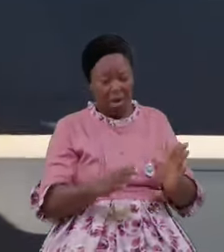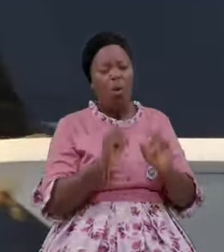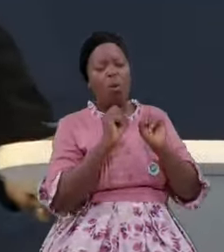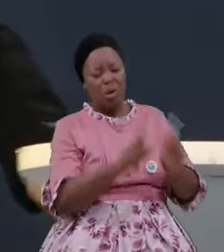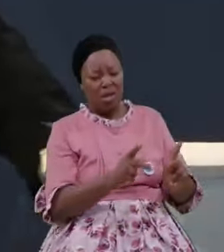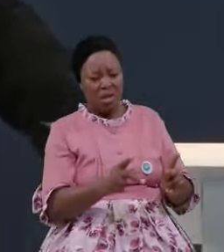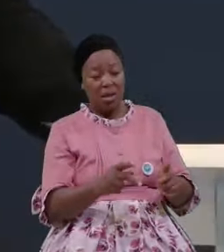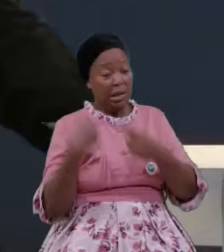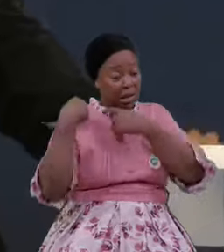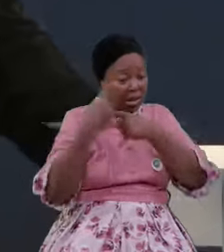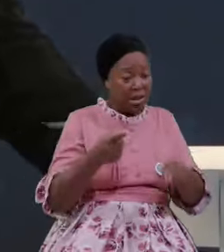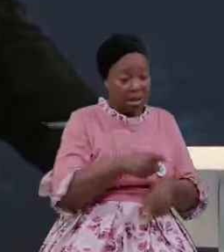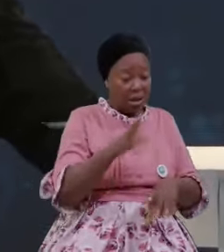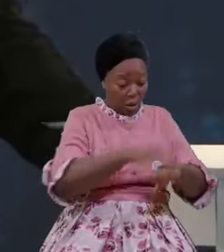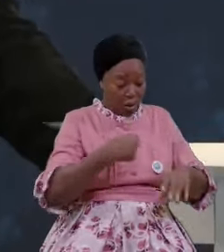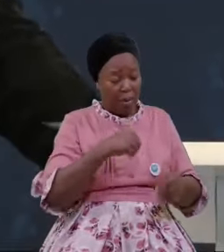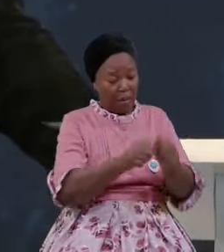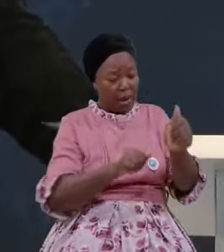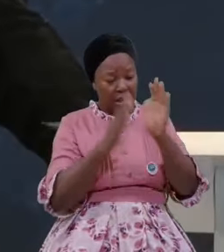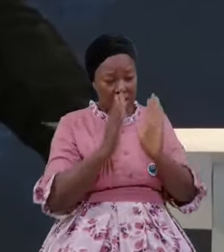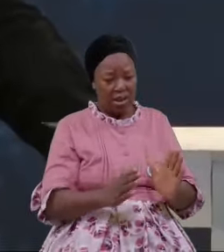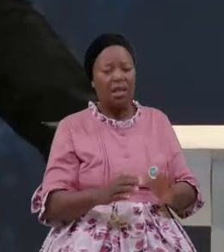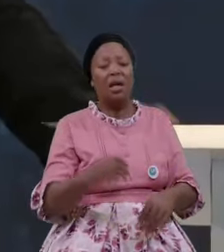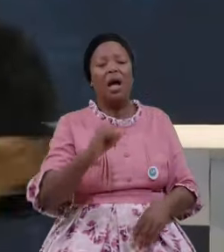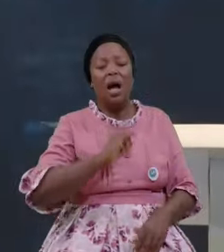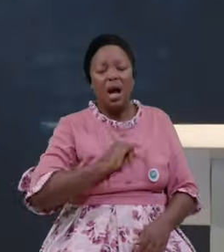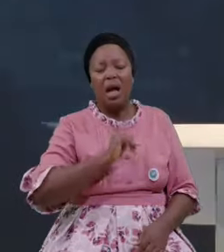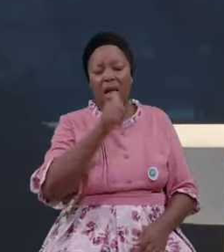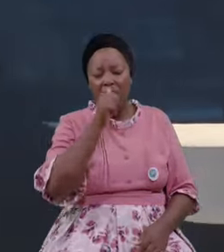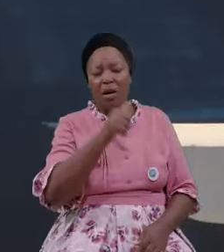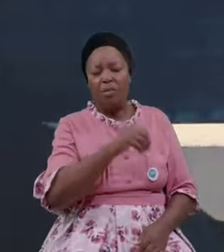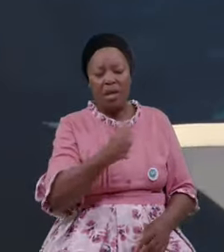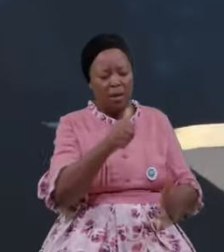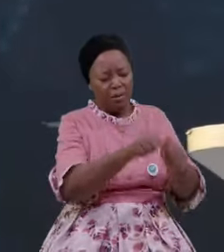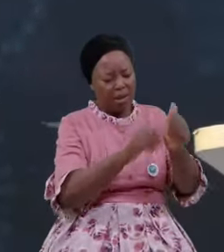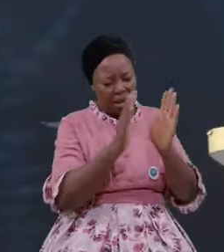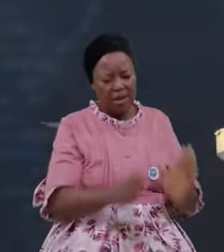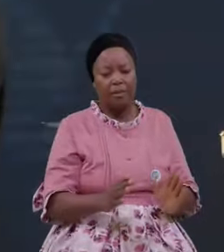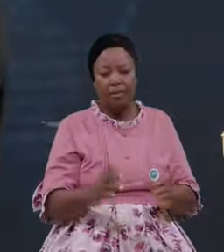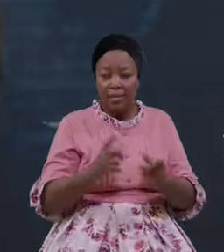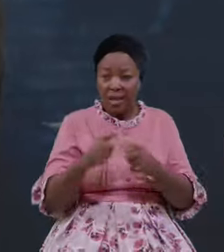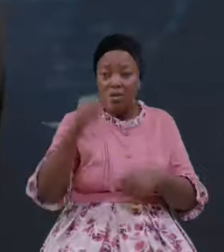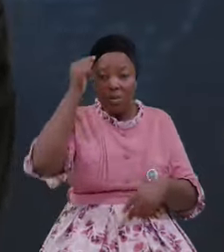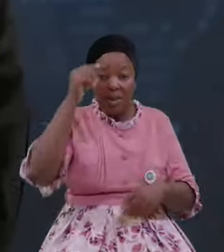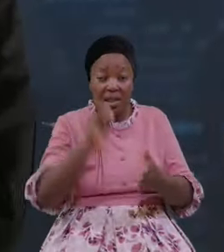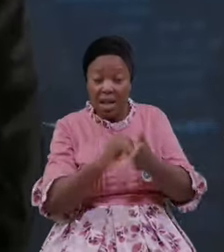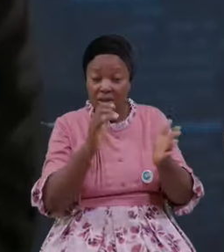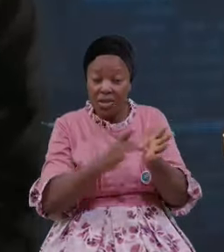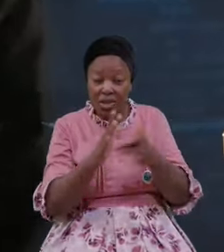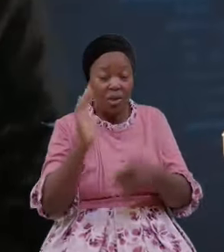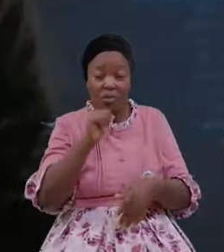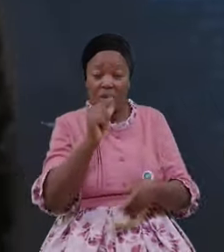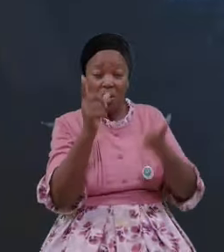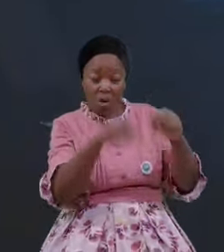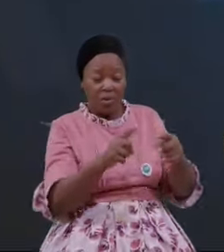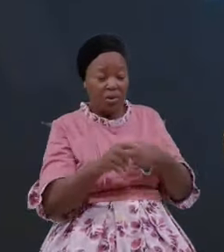me backslider, I am backslider. You will think that Jesus will not come to him